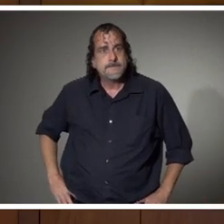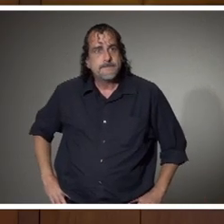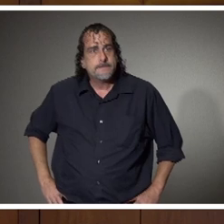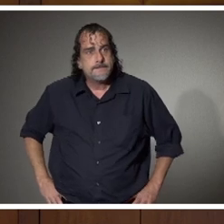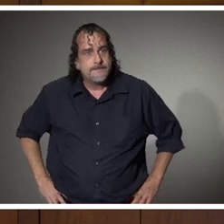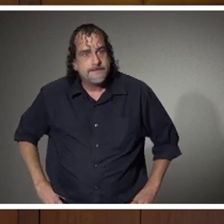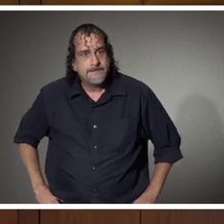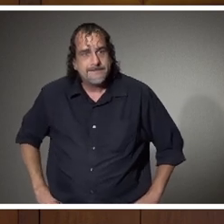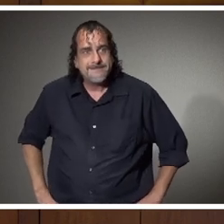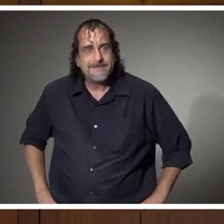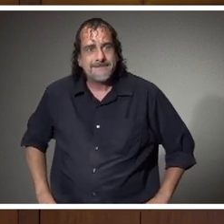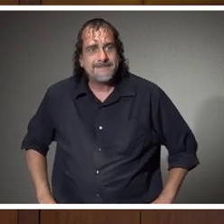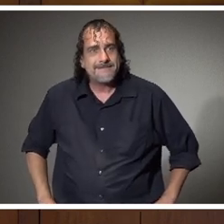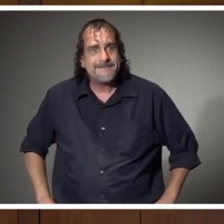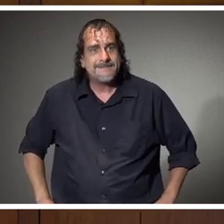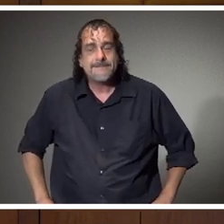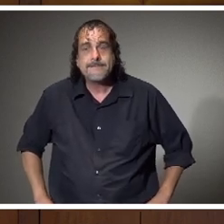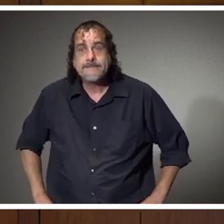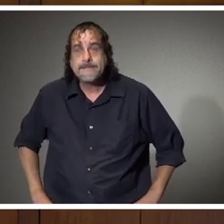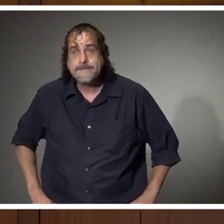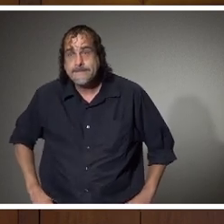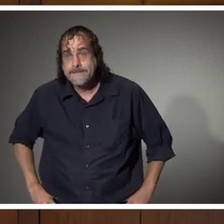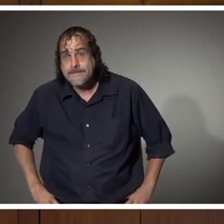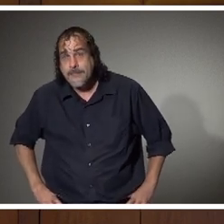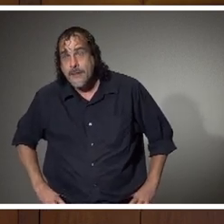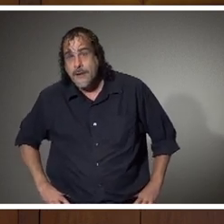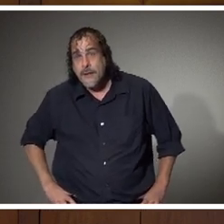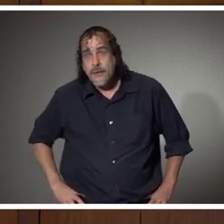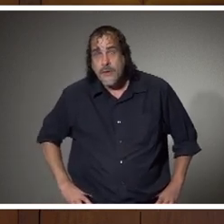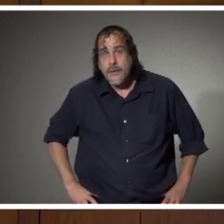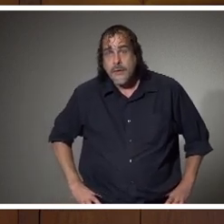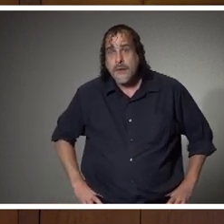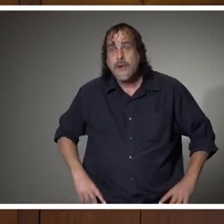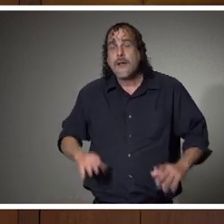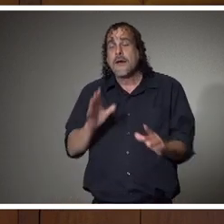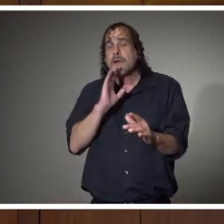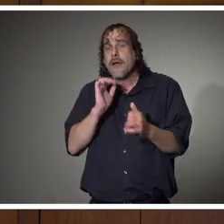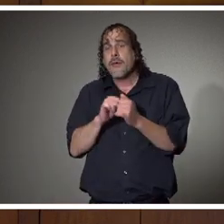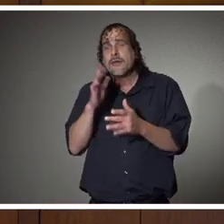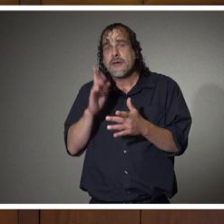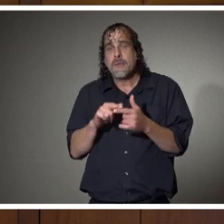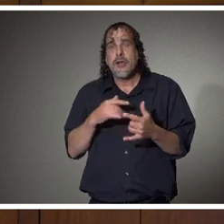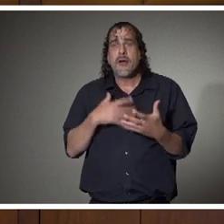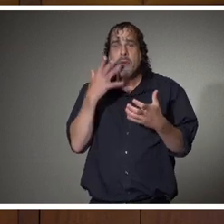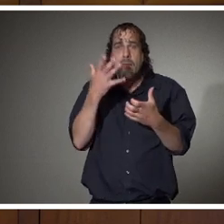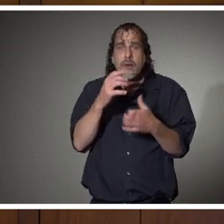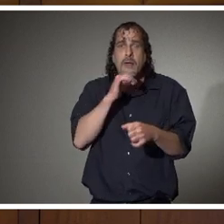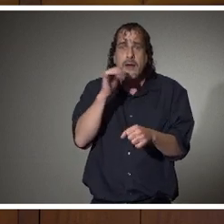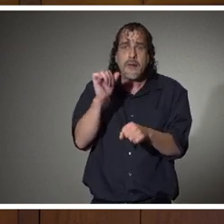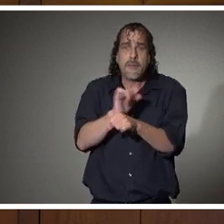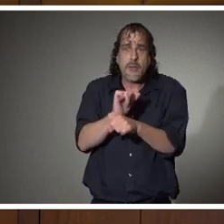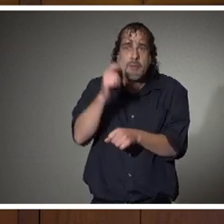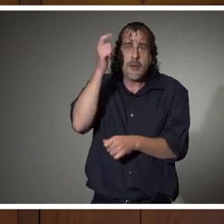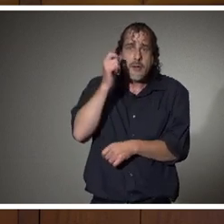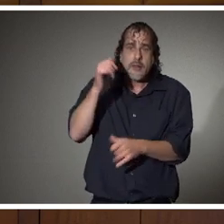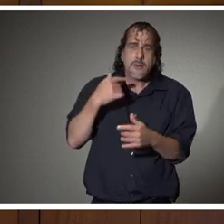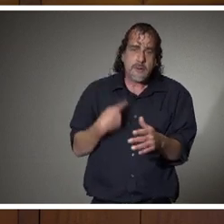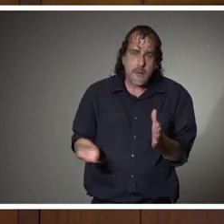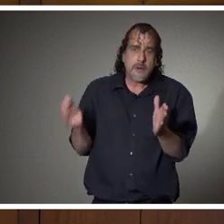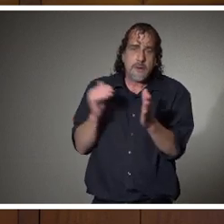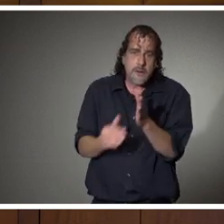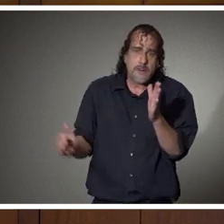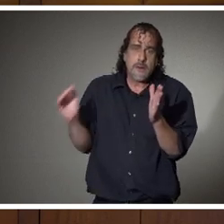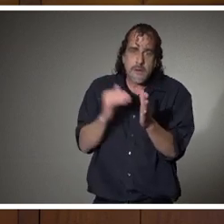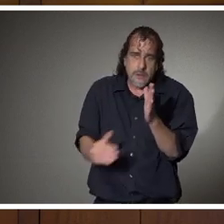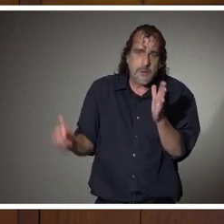Yes, sir. I talked to someone trying to apply for unemployment assistance, haven't been able to, tried and tried again.